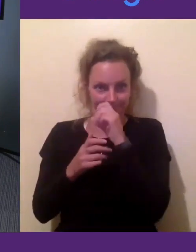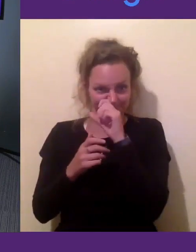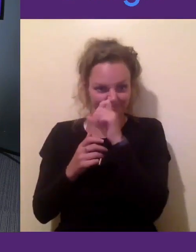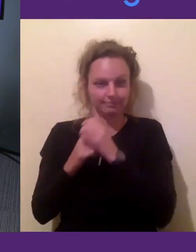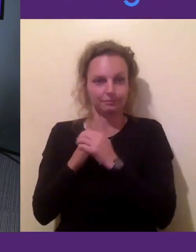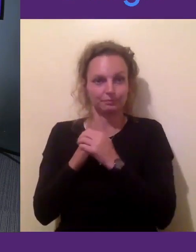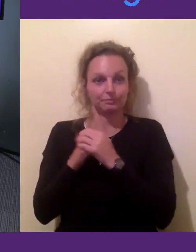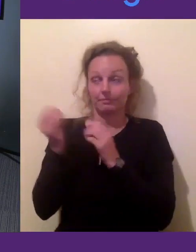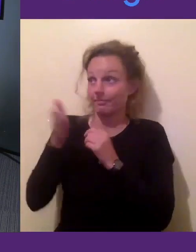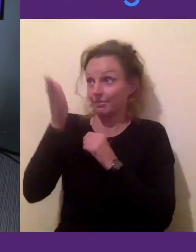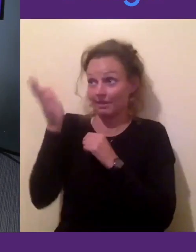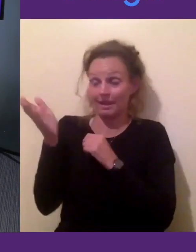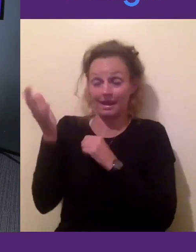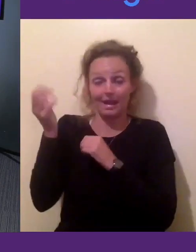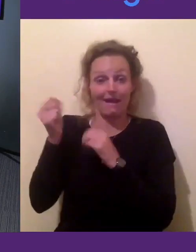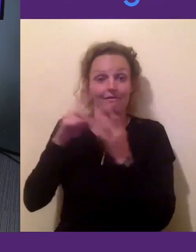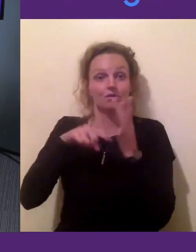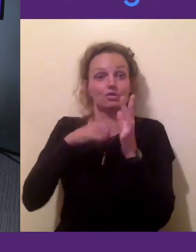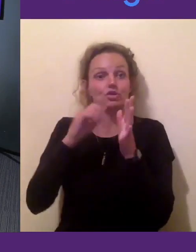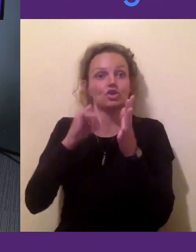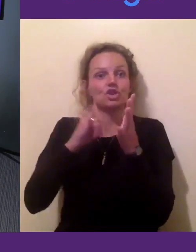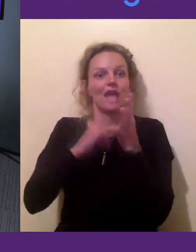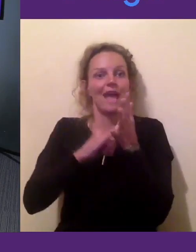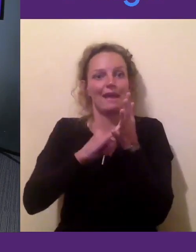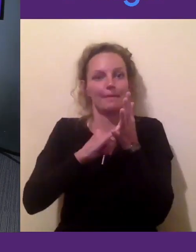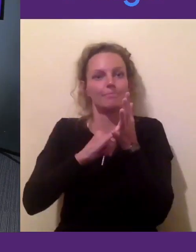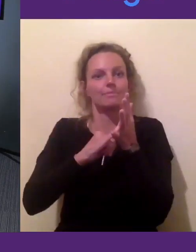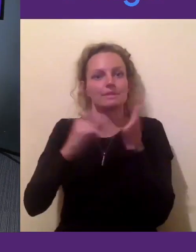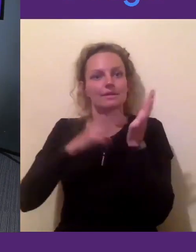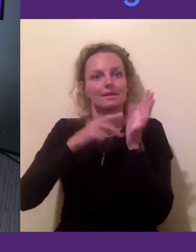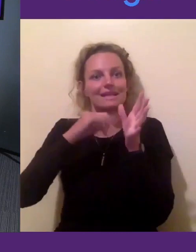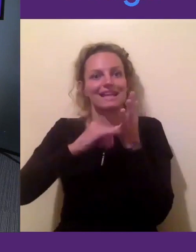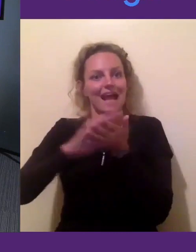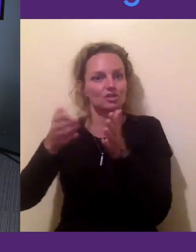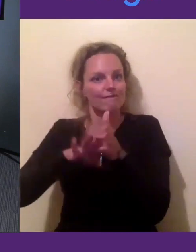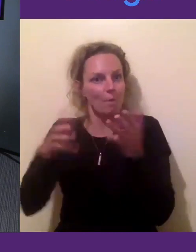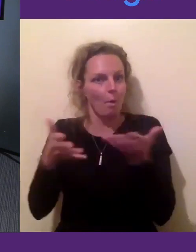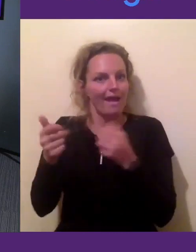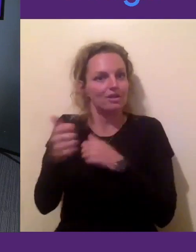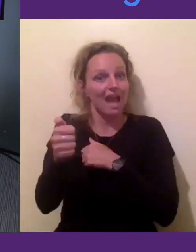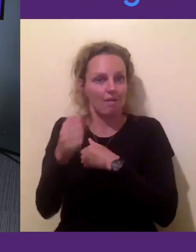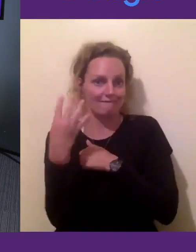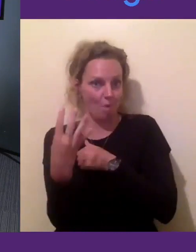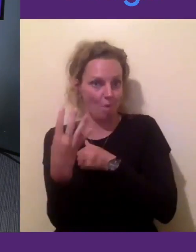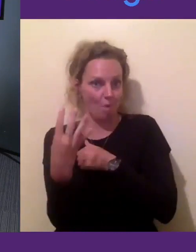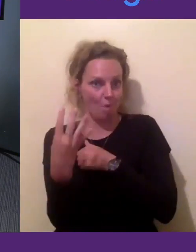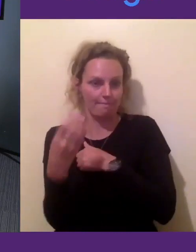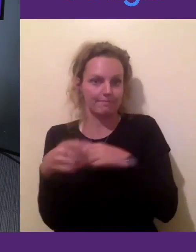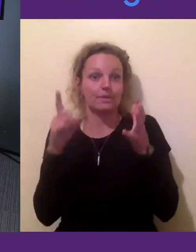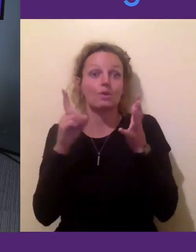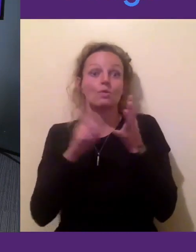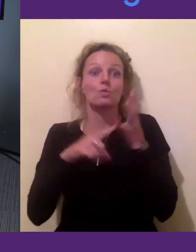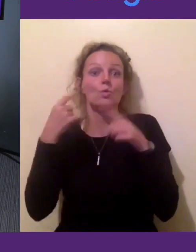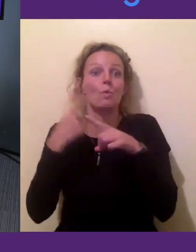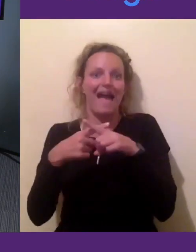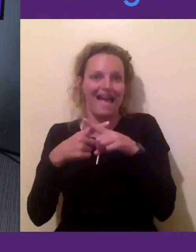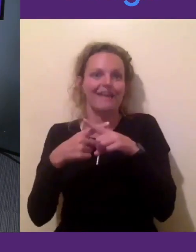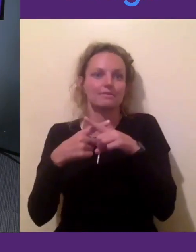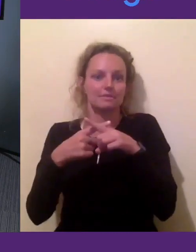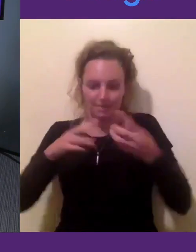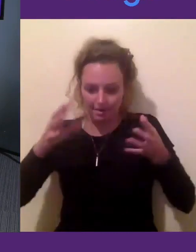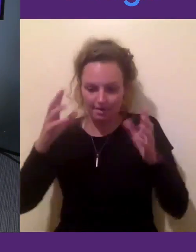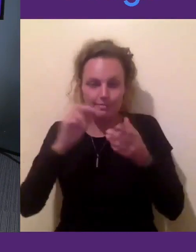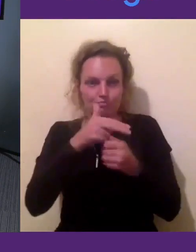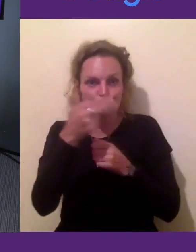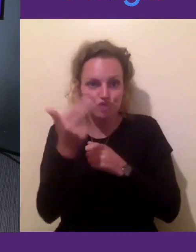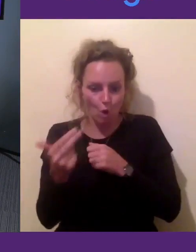from Channel 4, who is a UX prototyper. So we will start off with a short presentation